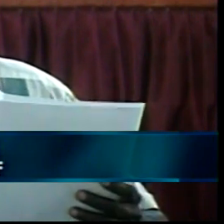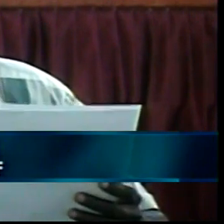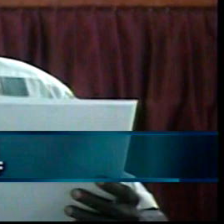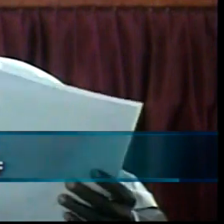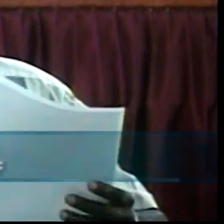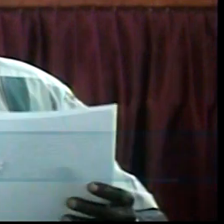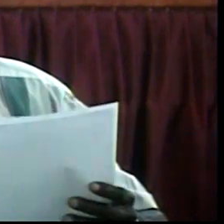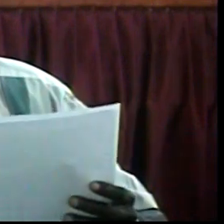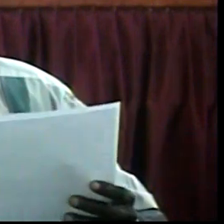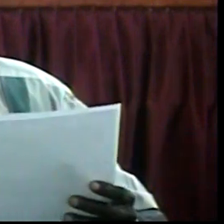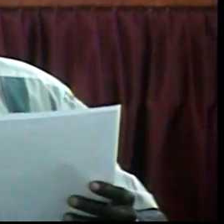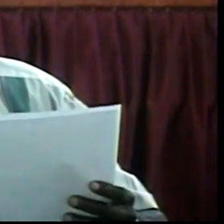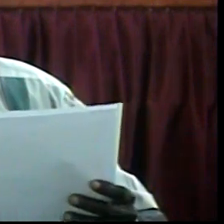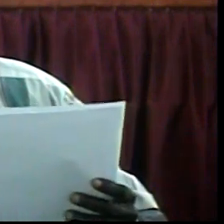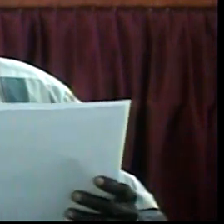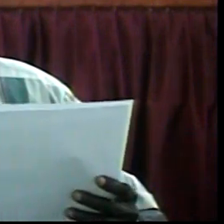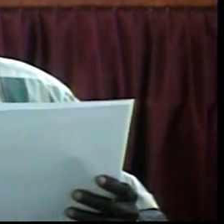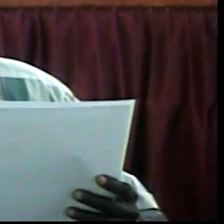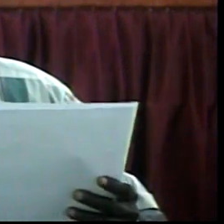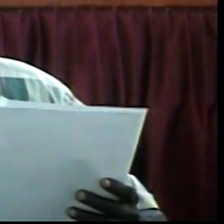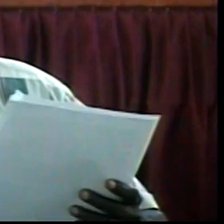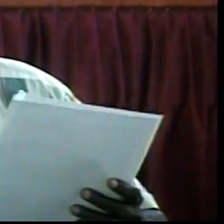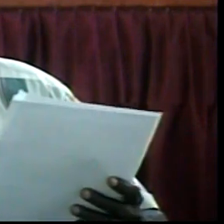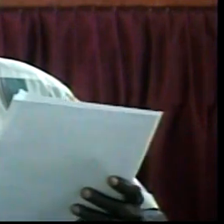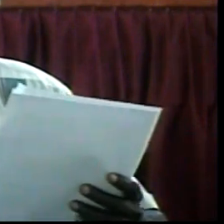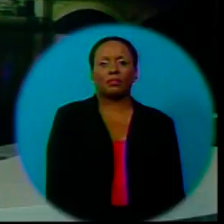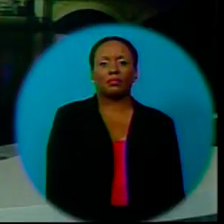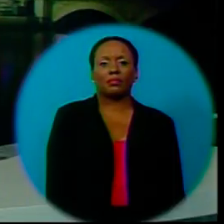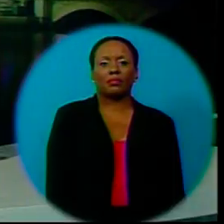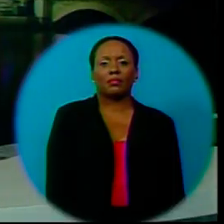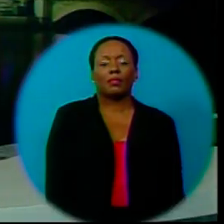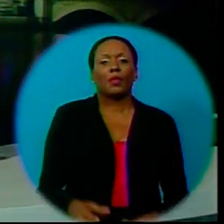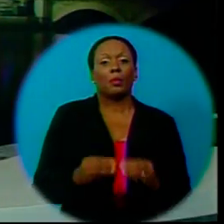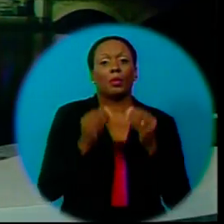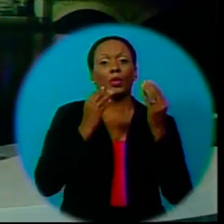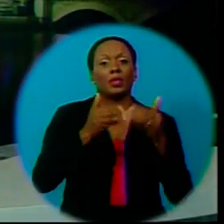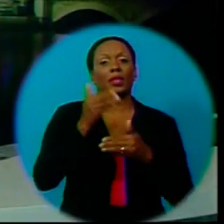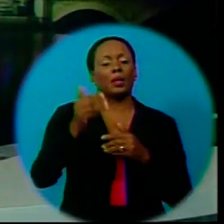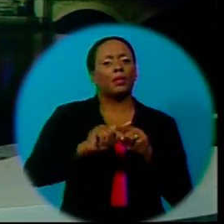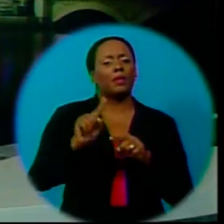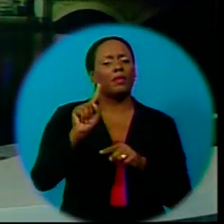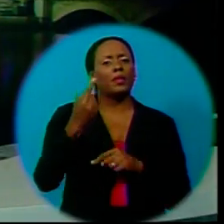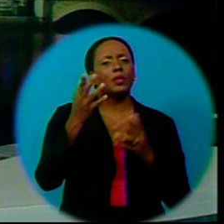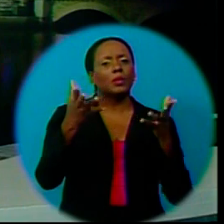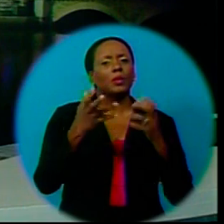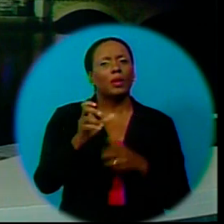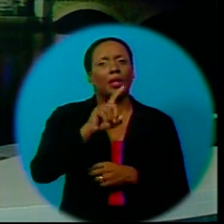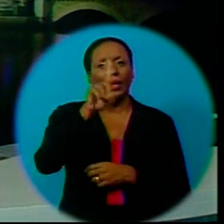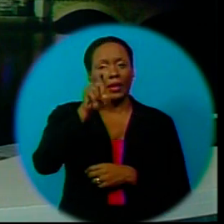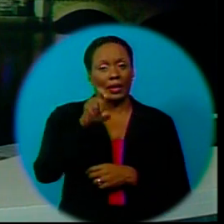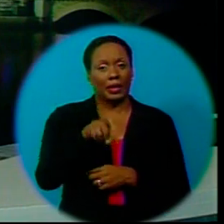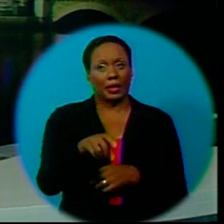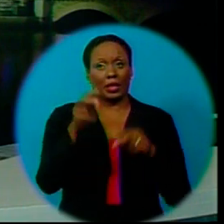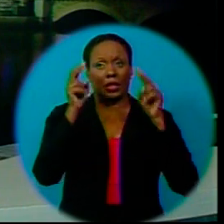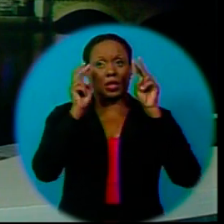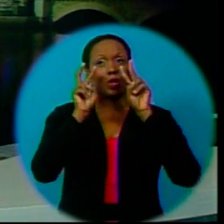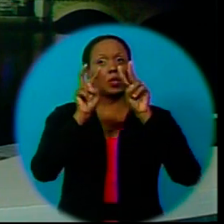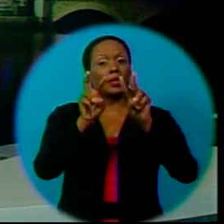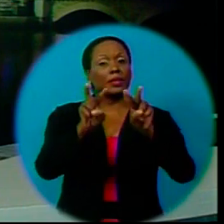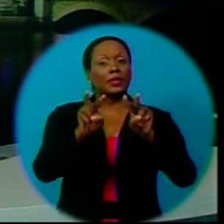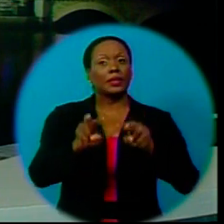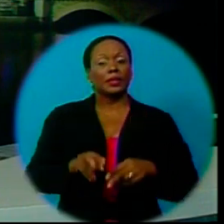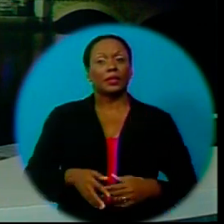fame with their meaningless violence. More news in just a moment, but first we want to get your take on